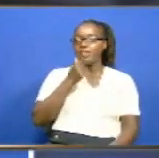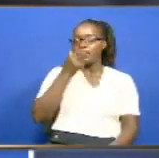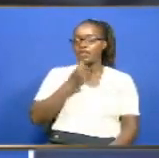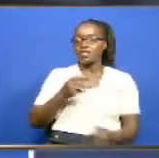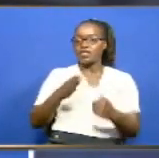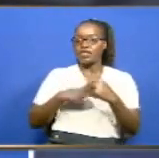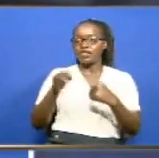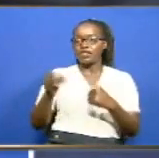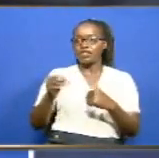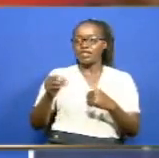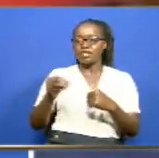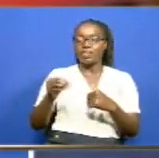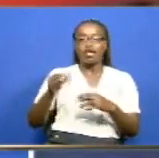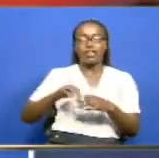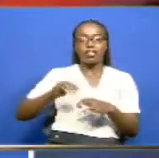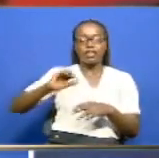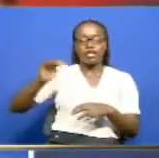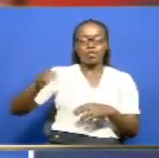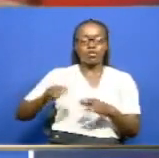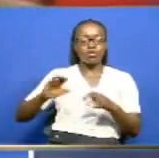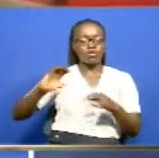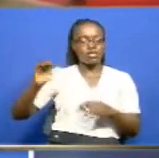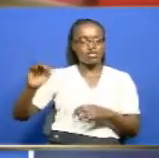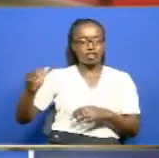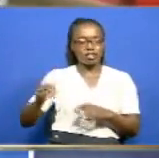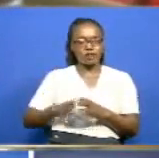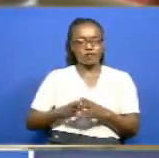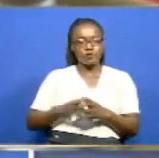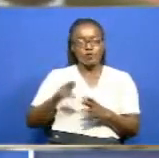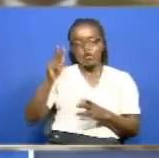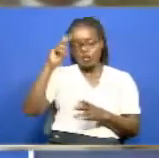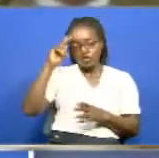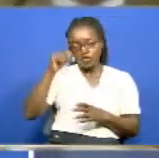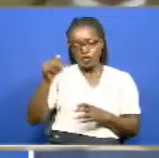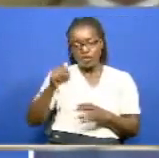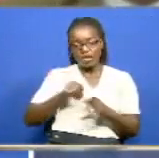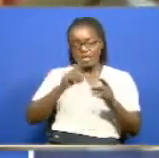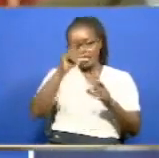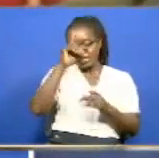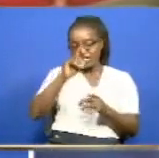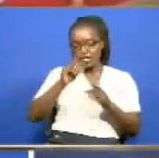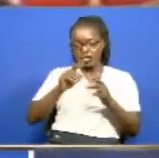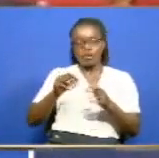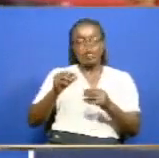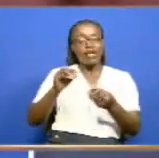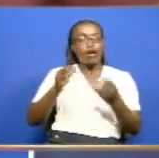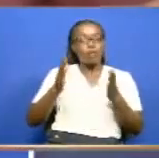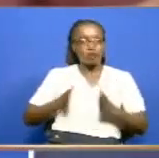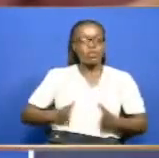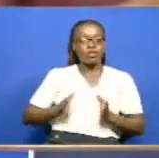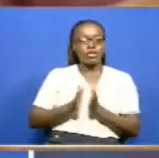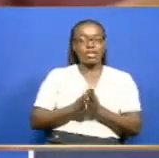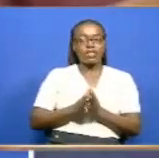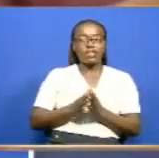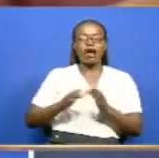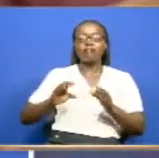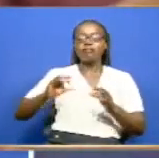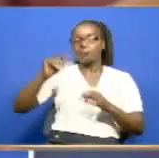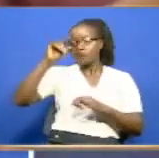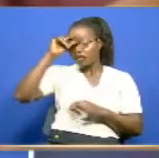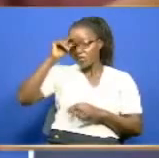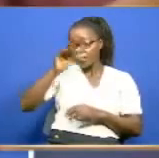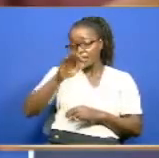capital Addis Ababa. He had been known as a critical figure in the successive government. Mesfin founded